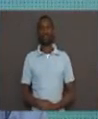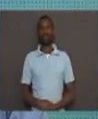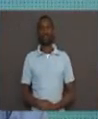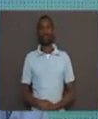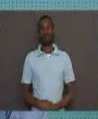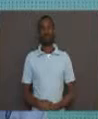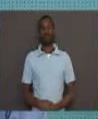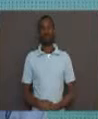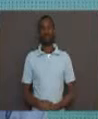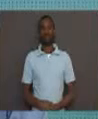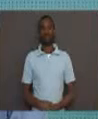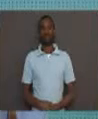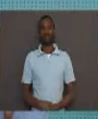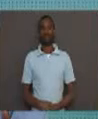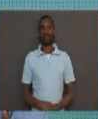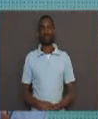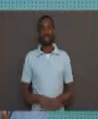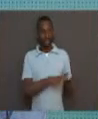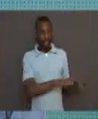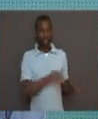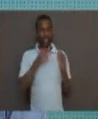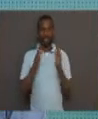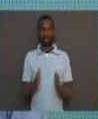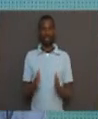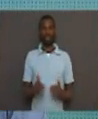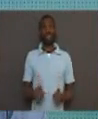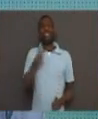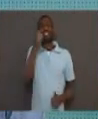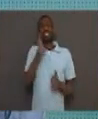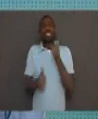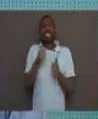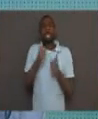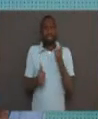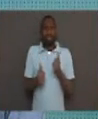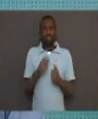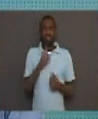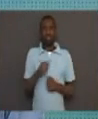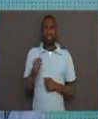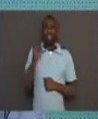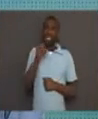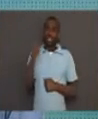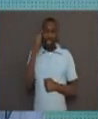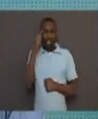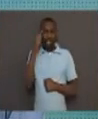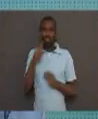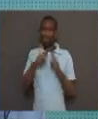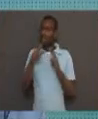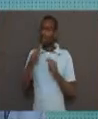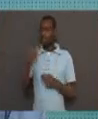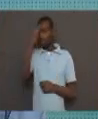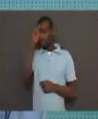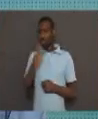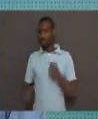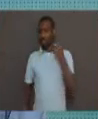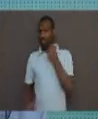types of radiation, students, which do you think is most harmful to